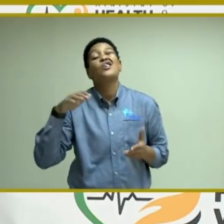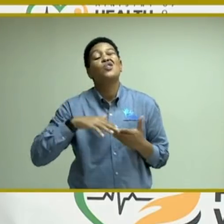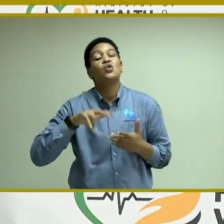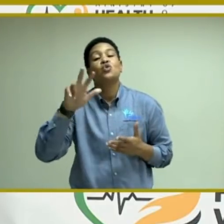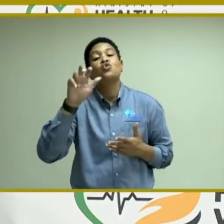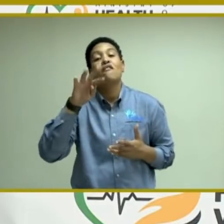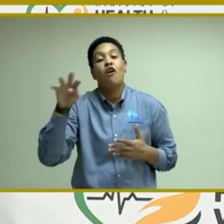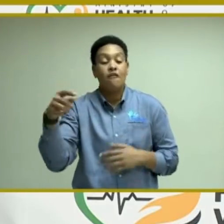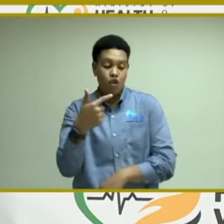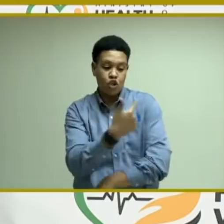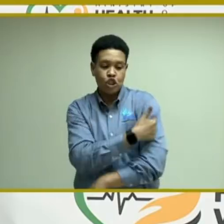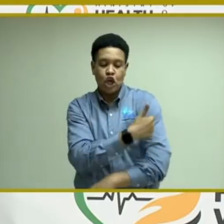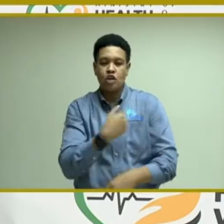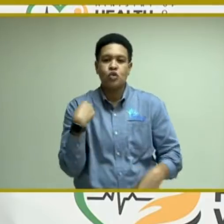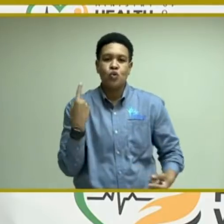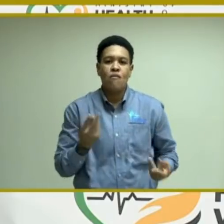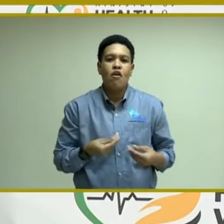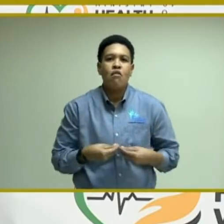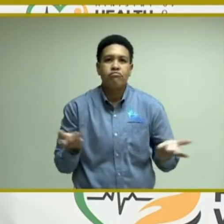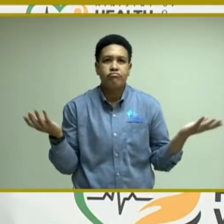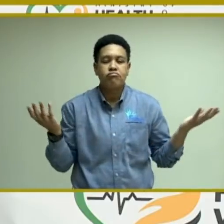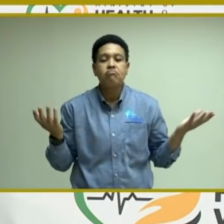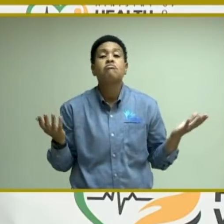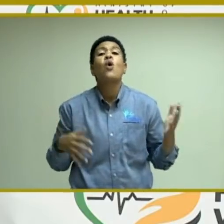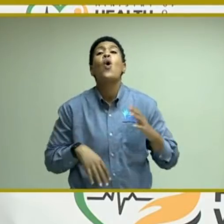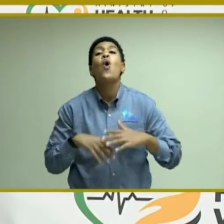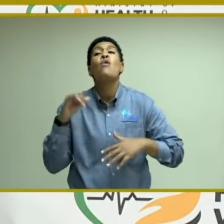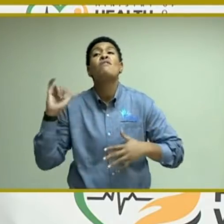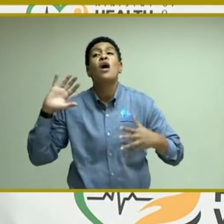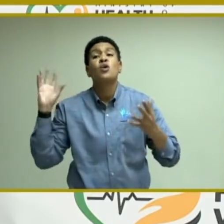899,344 doses. Of that number, some